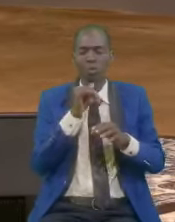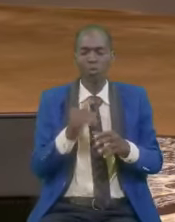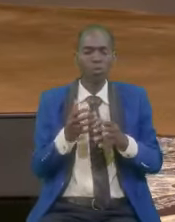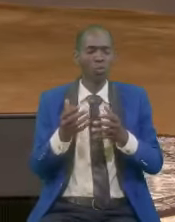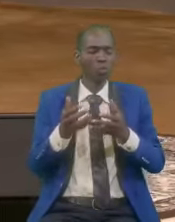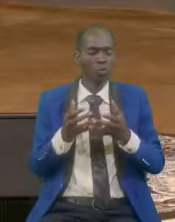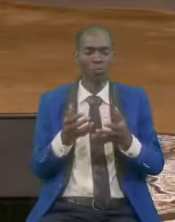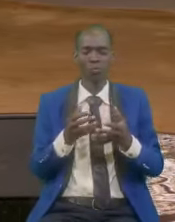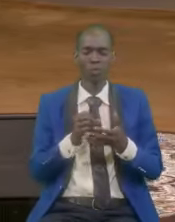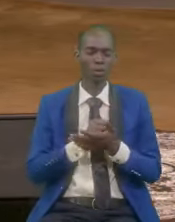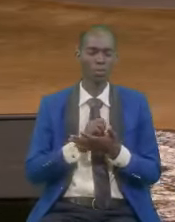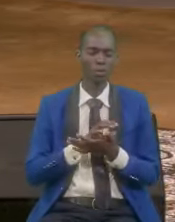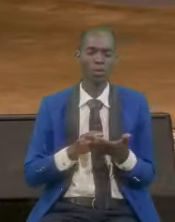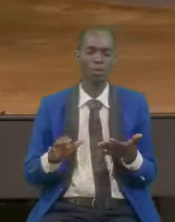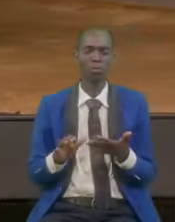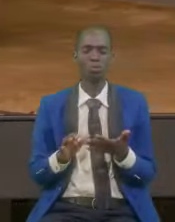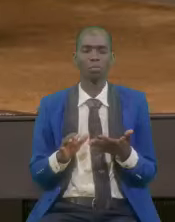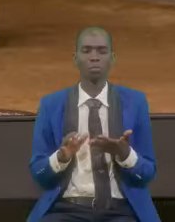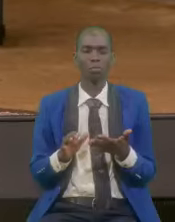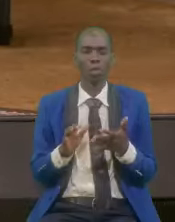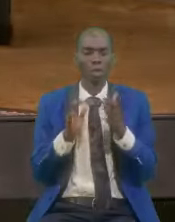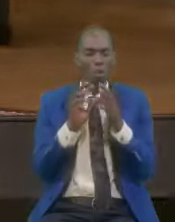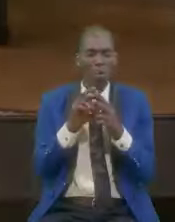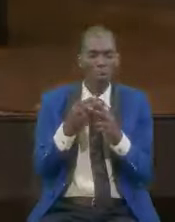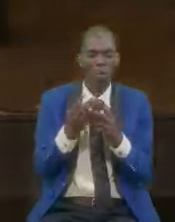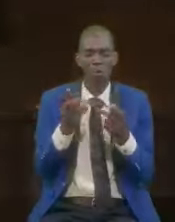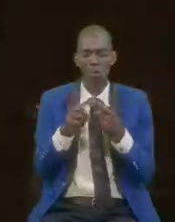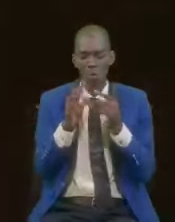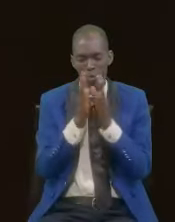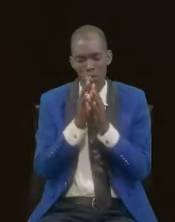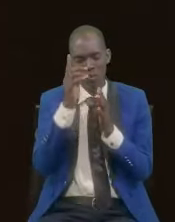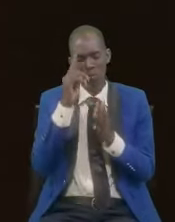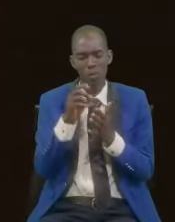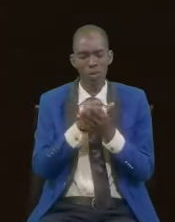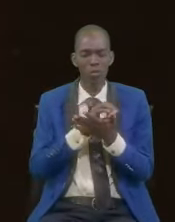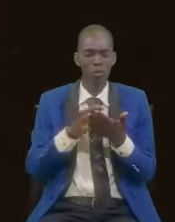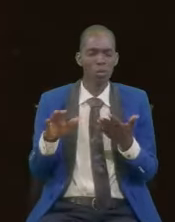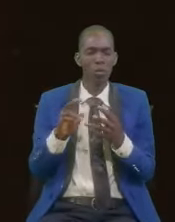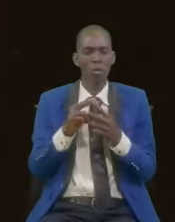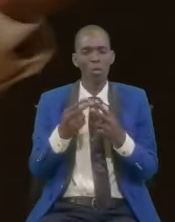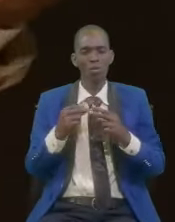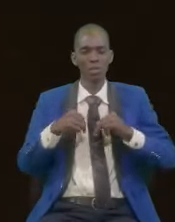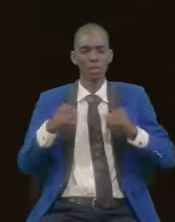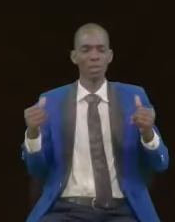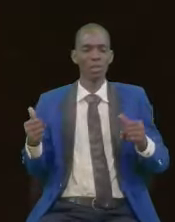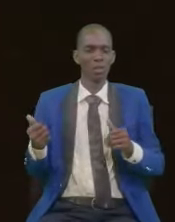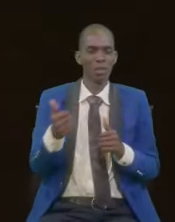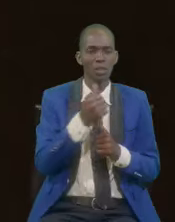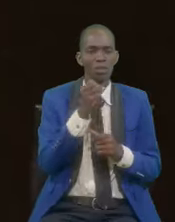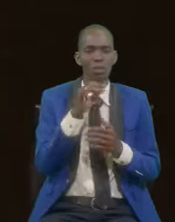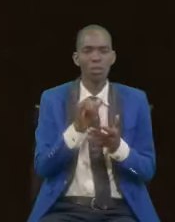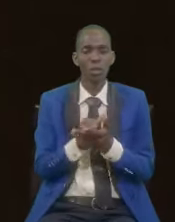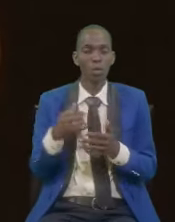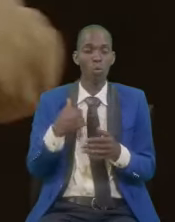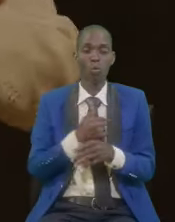sanctification, pray for sanctification, deny themselves so we can all be